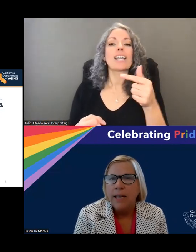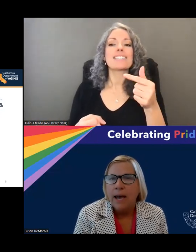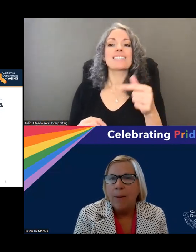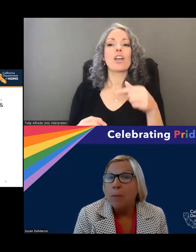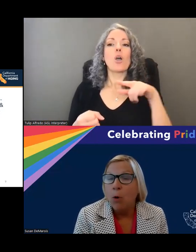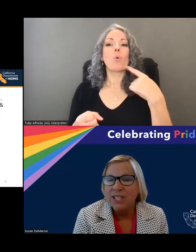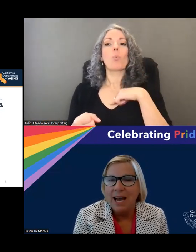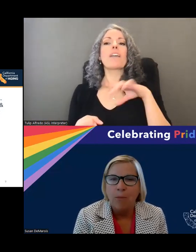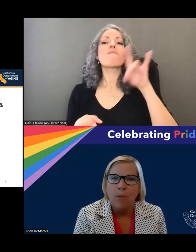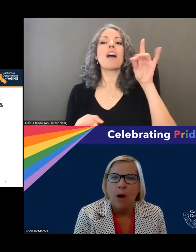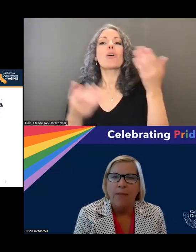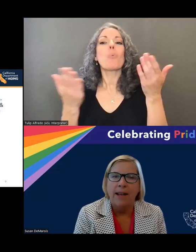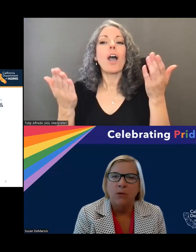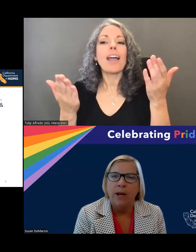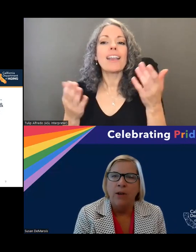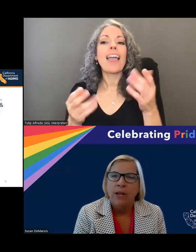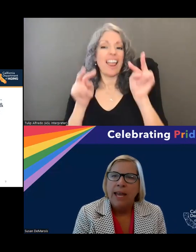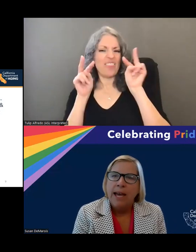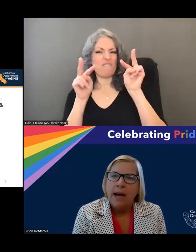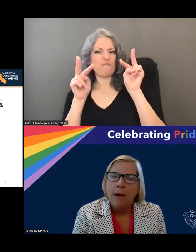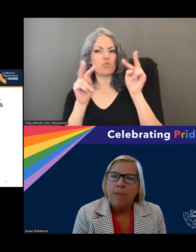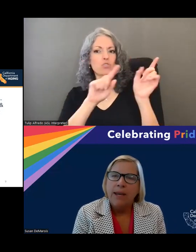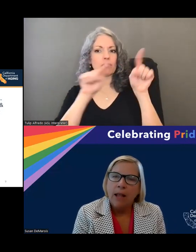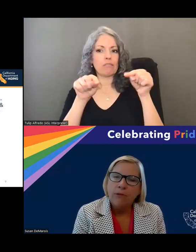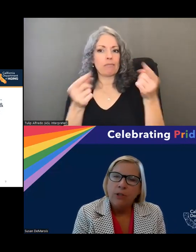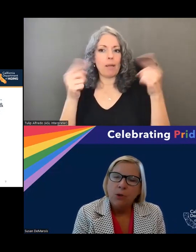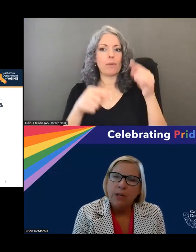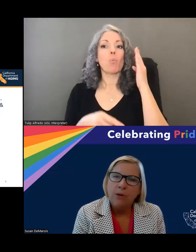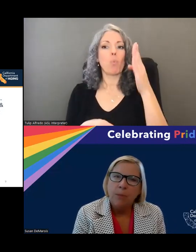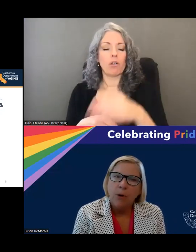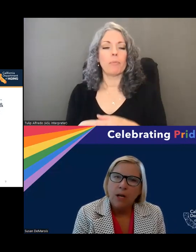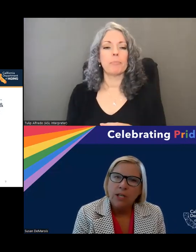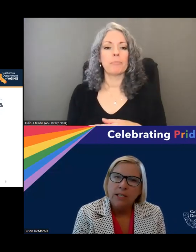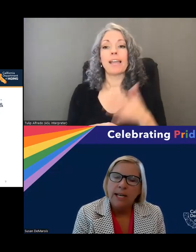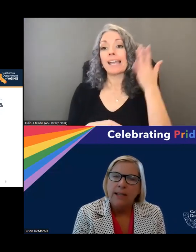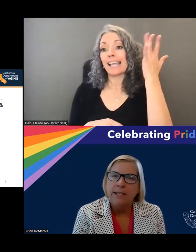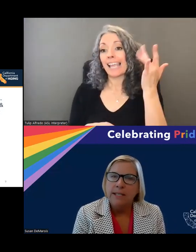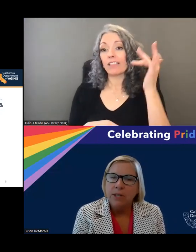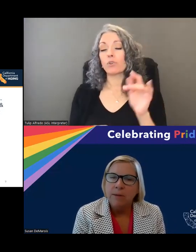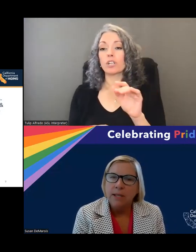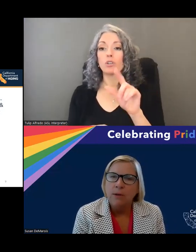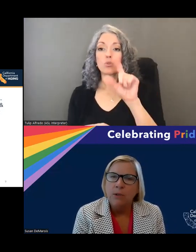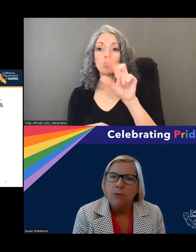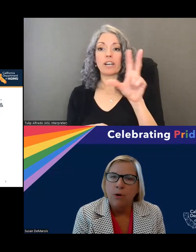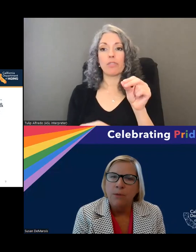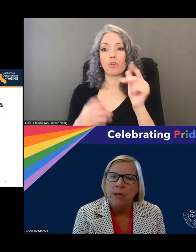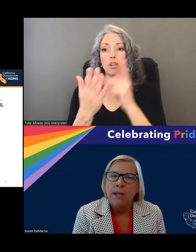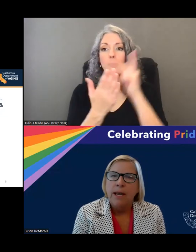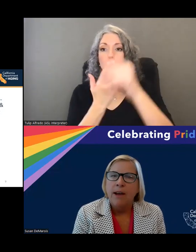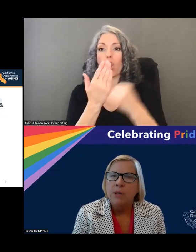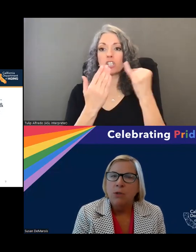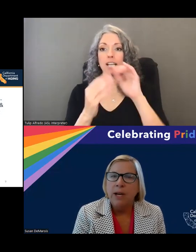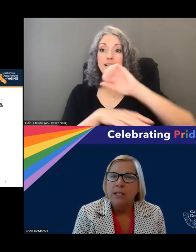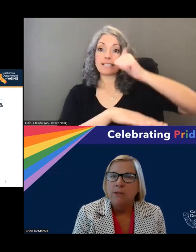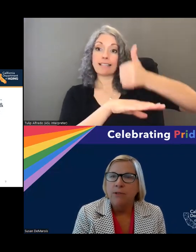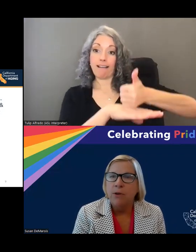findings and more to come on that as well. The California 2030 project and the steering committee that was formed